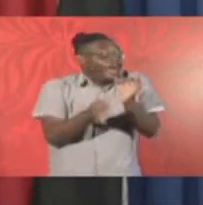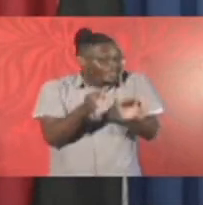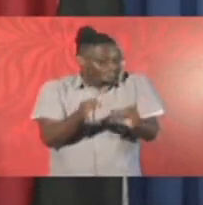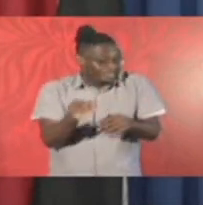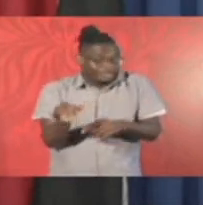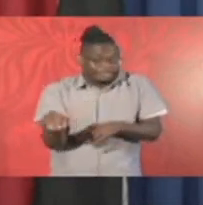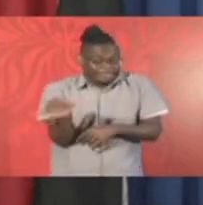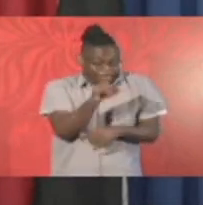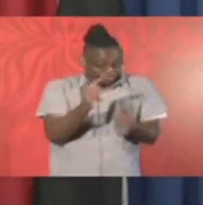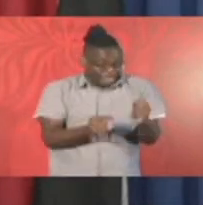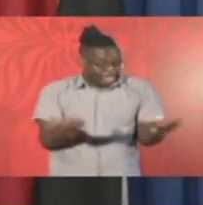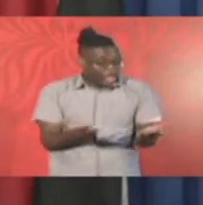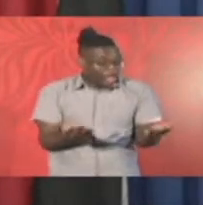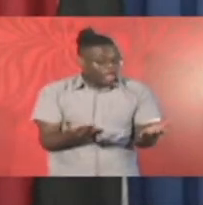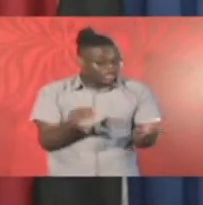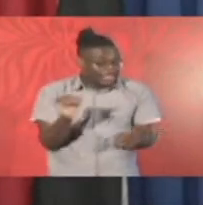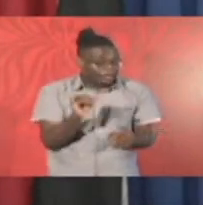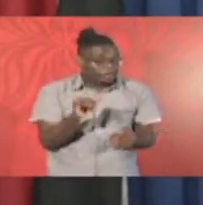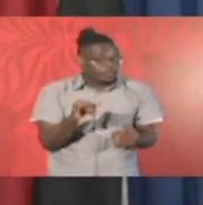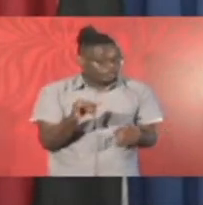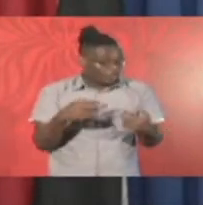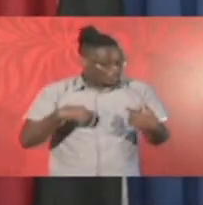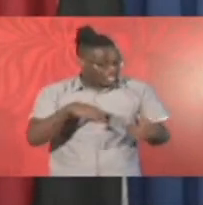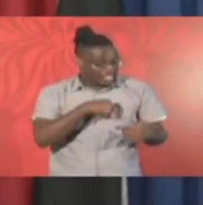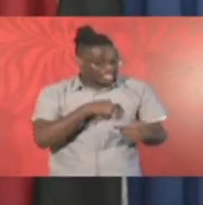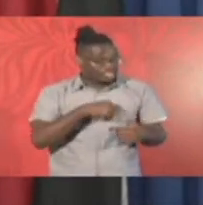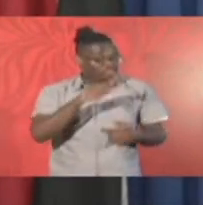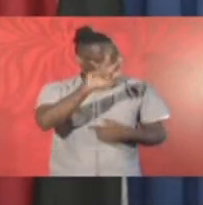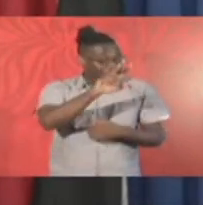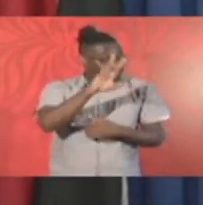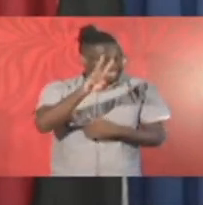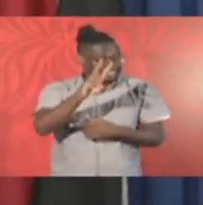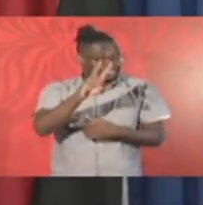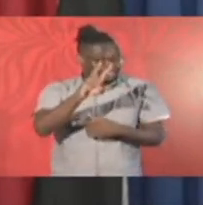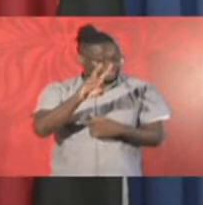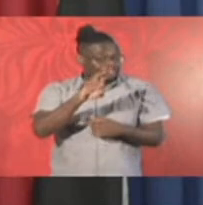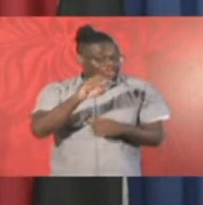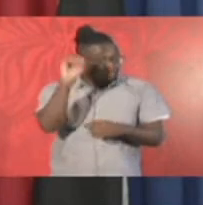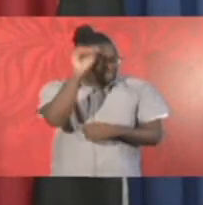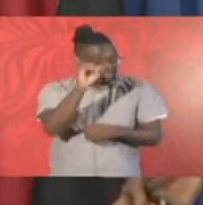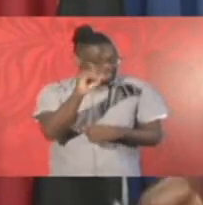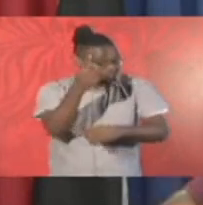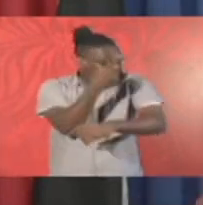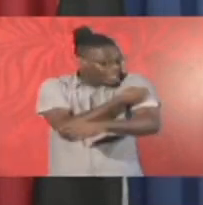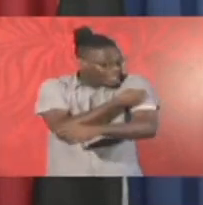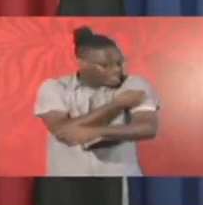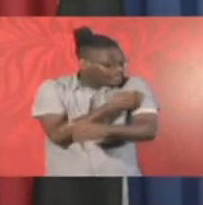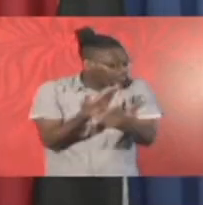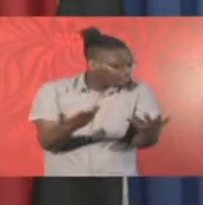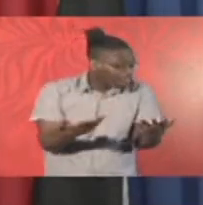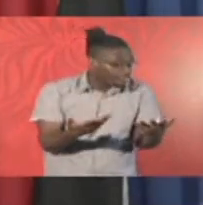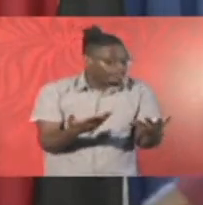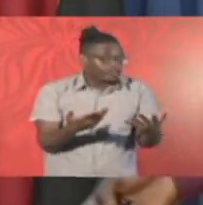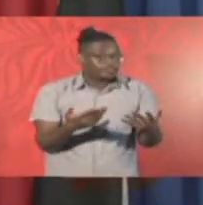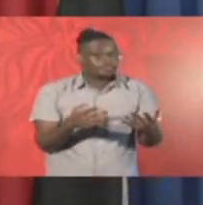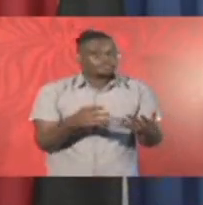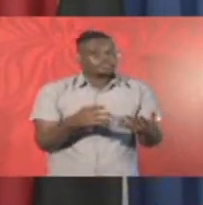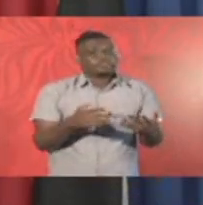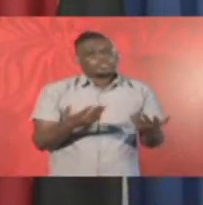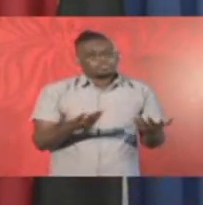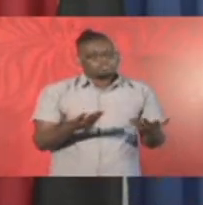36% is the first dose level, and of course the 28%